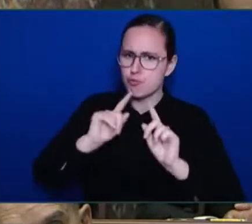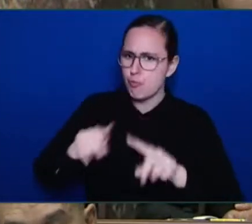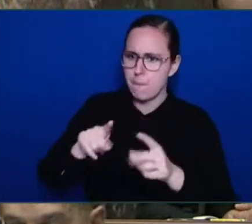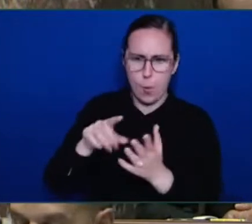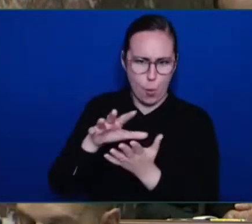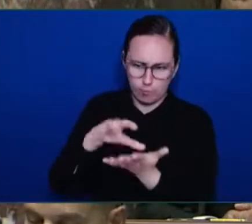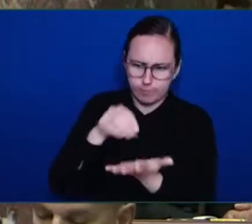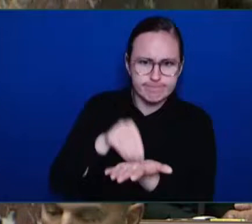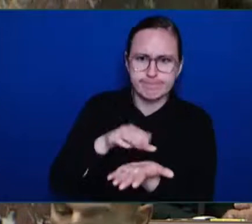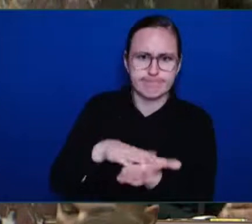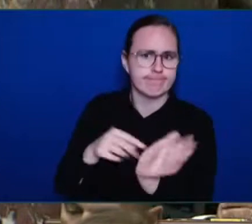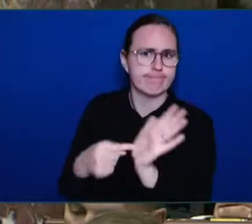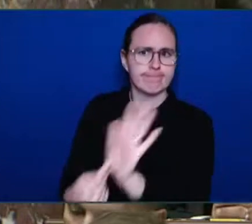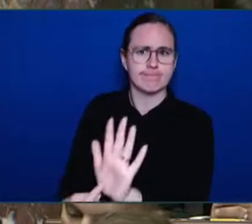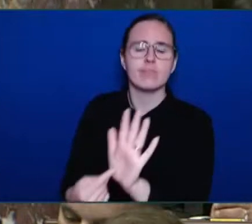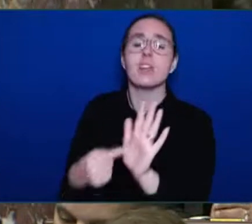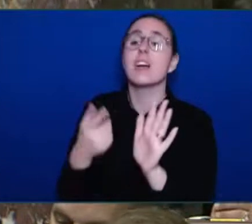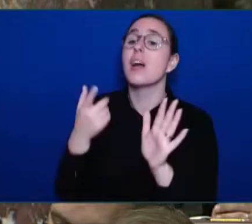doing.